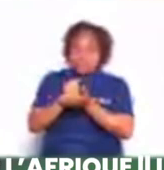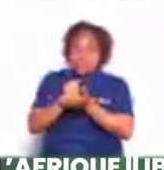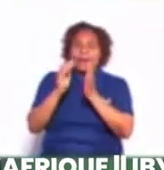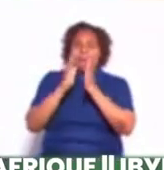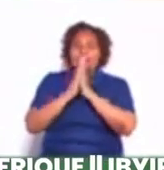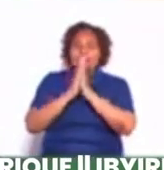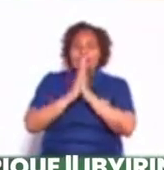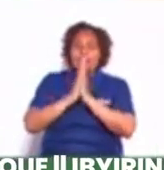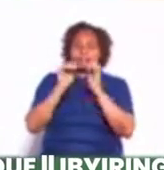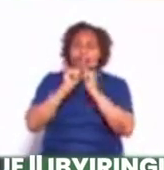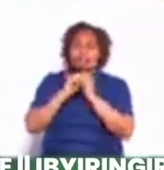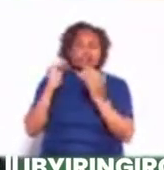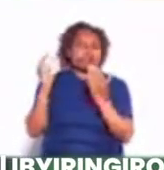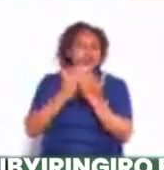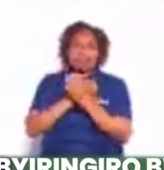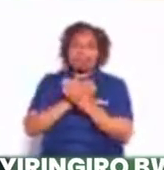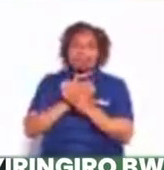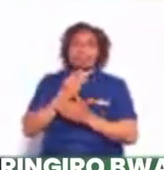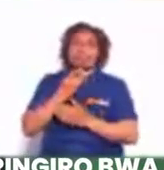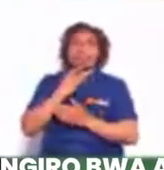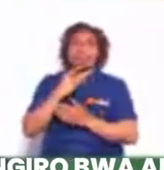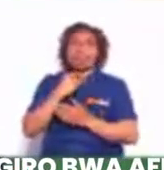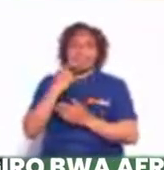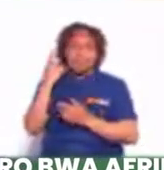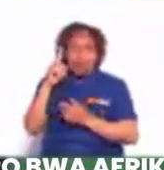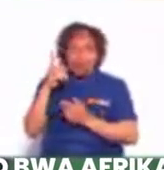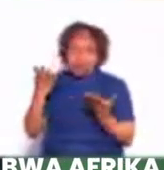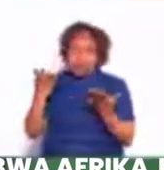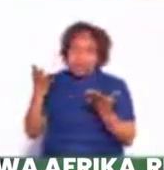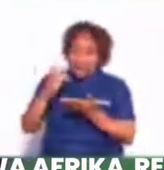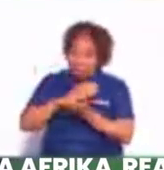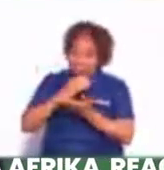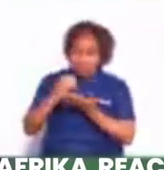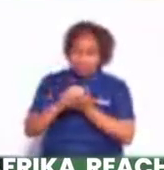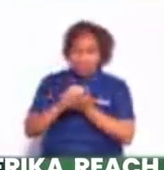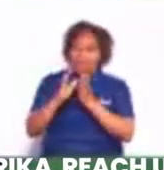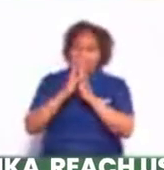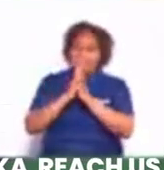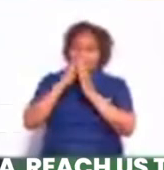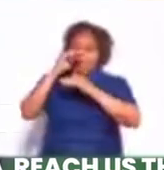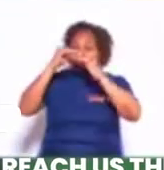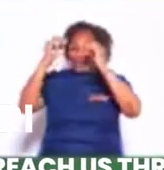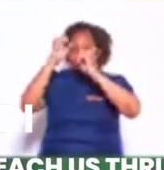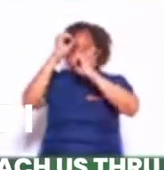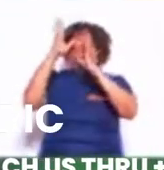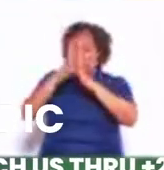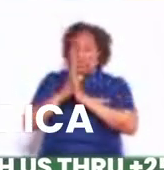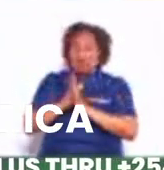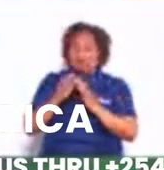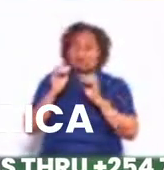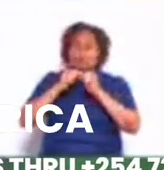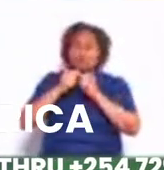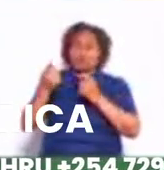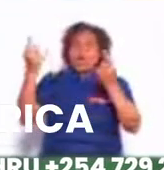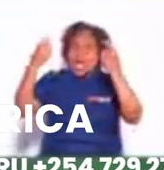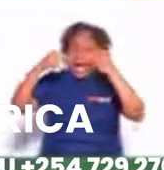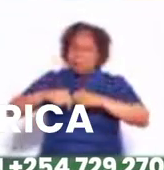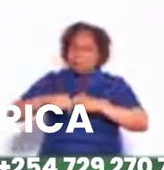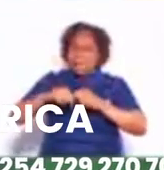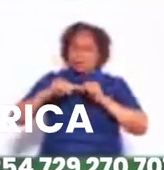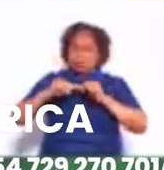you may remove appetite for alcohol. We pray, dear Heavenly Father, that you will liberate this